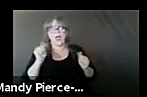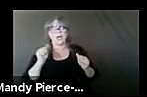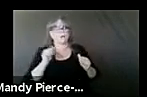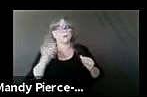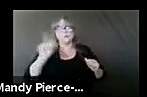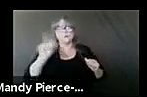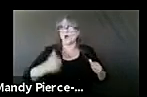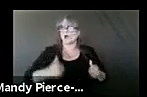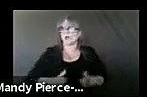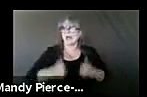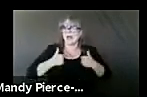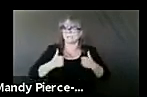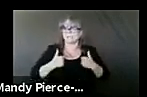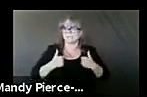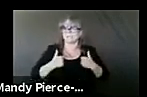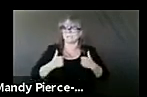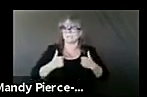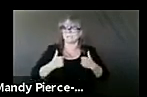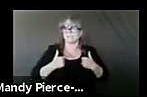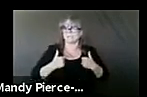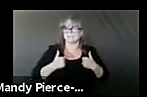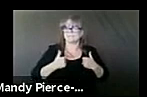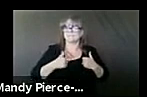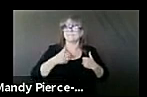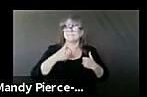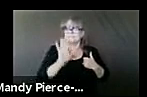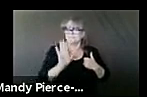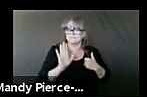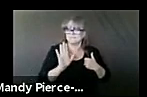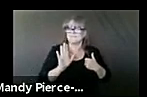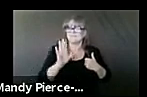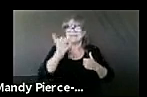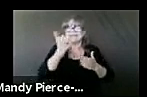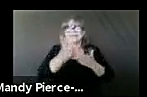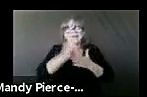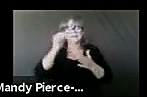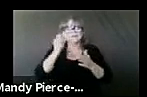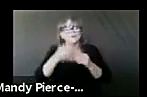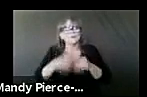important while we try and maintain our social connections.